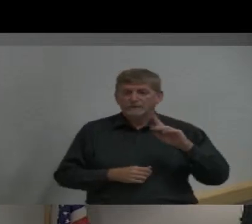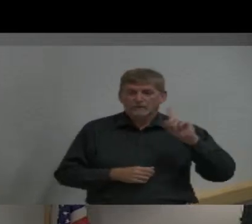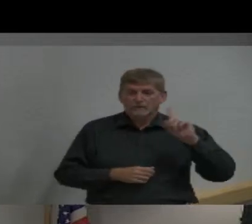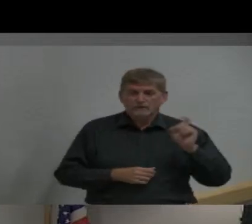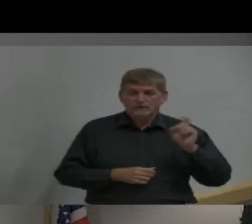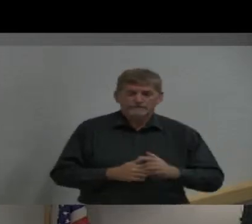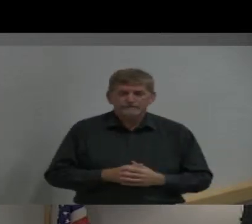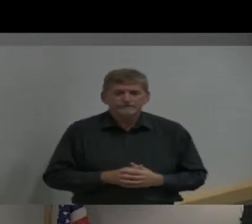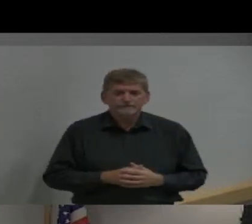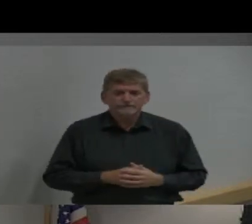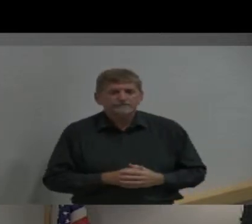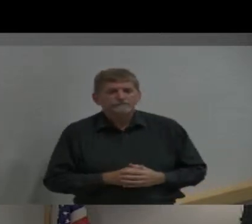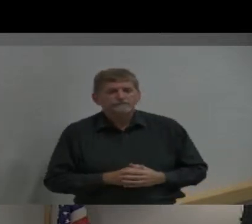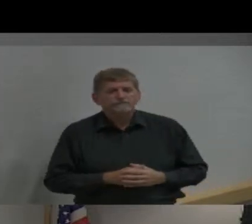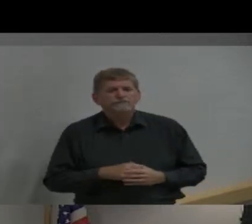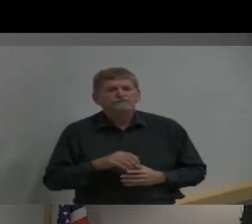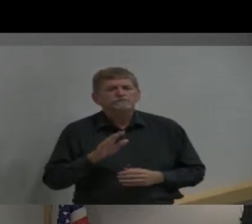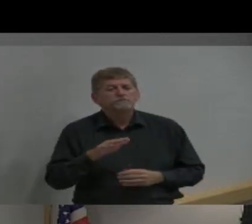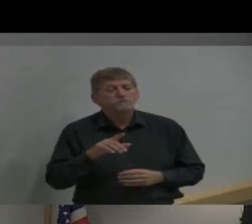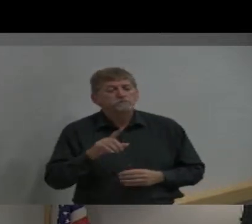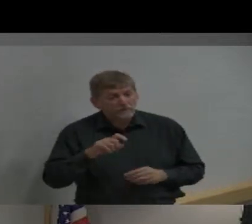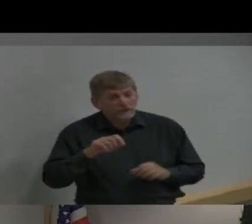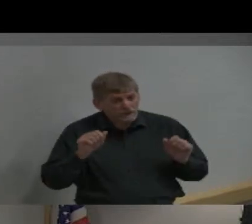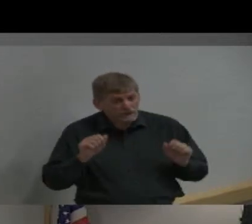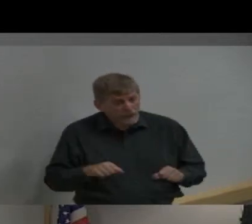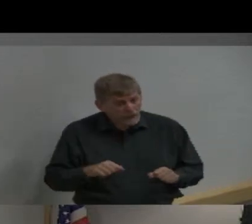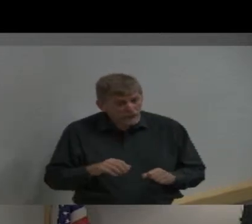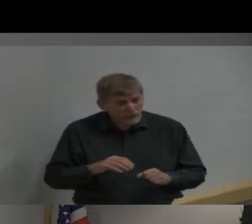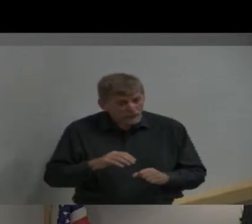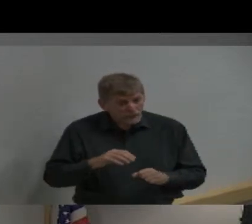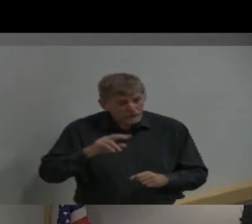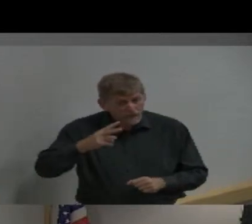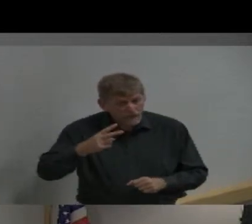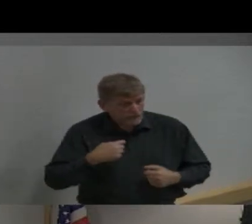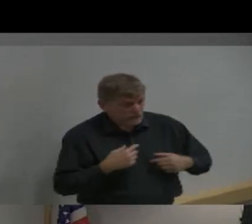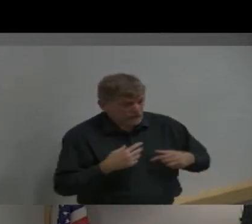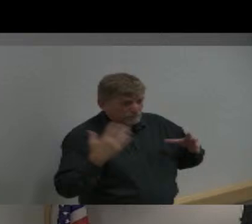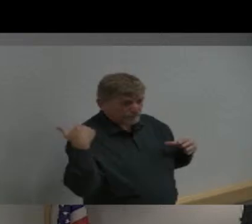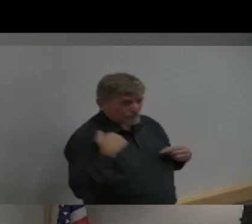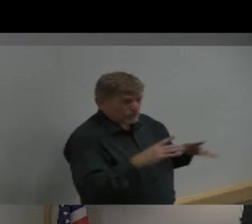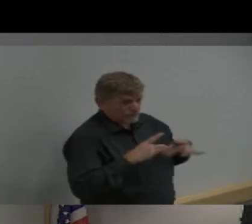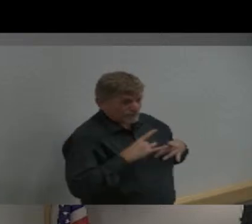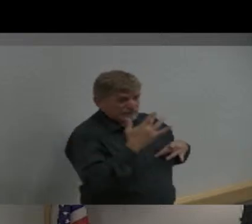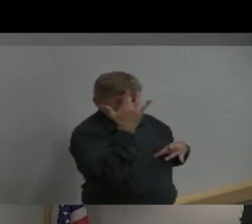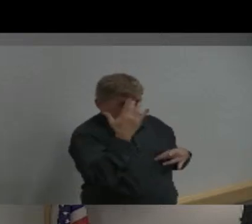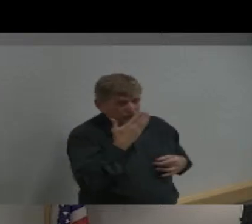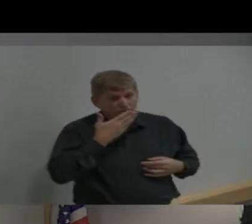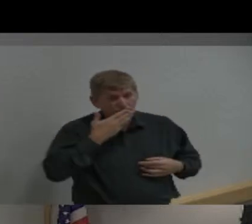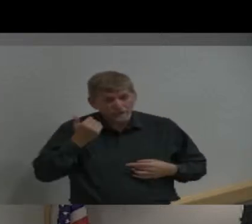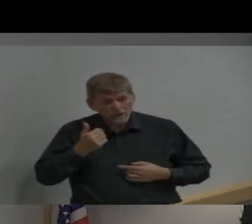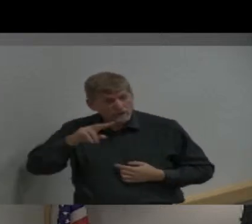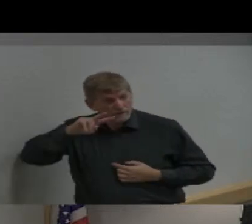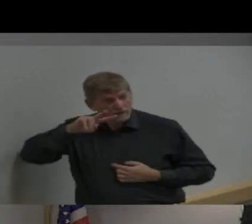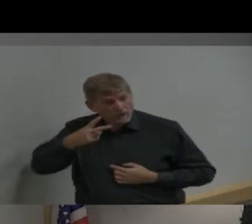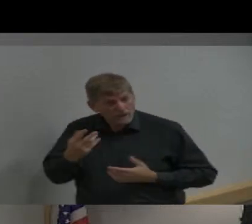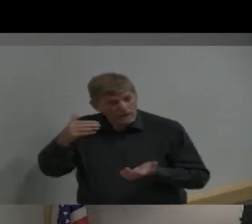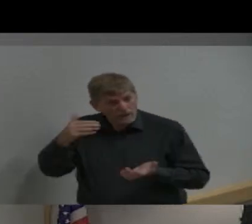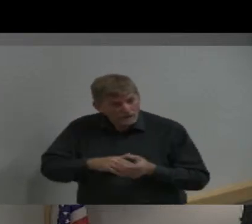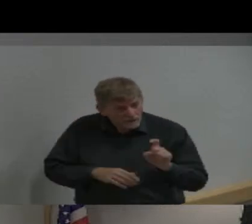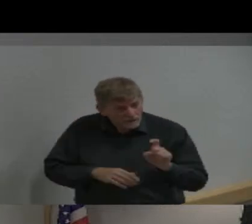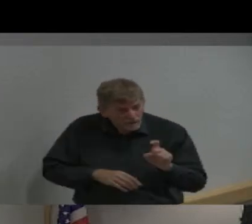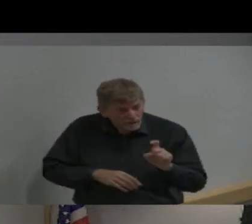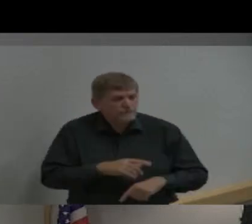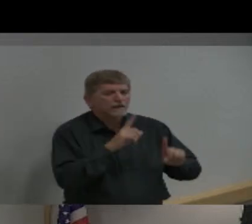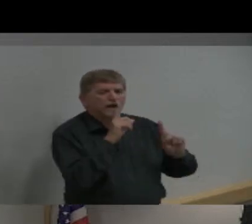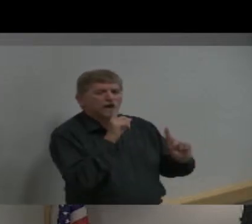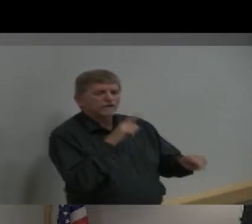for a second time? Oh, yeah, that's a great question. And I don't know if the percentage has